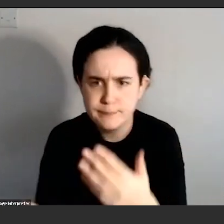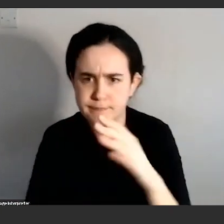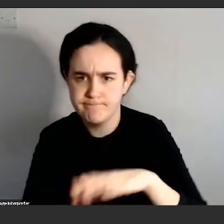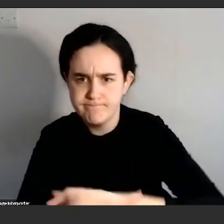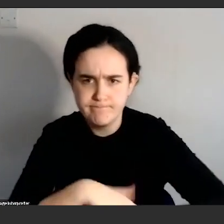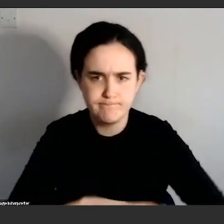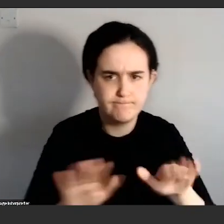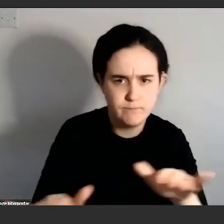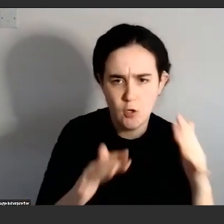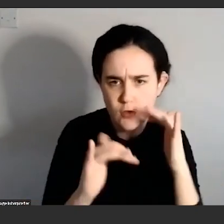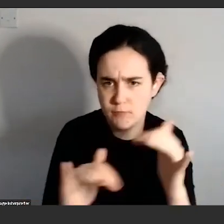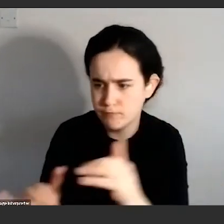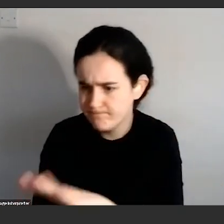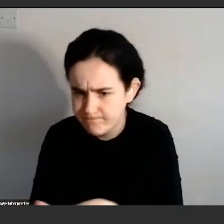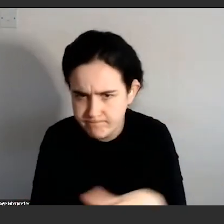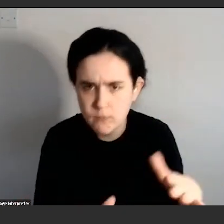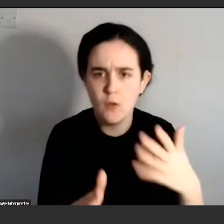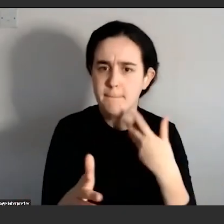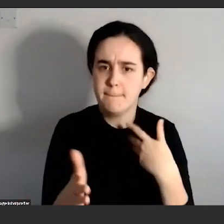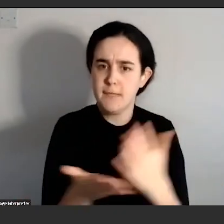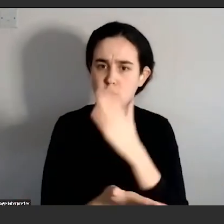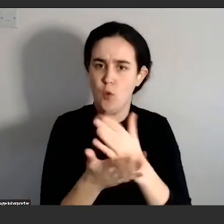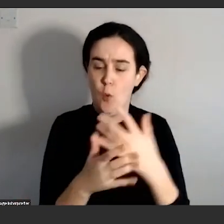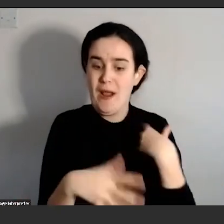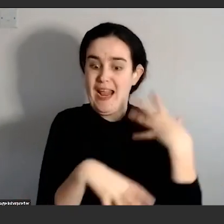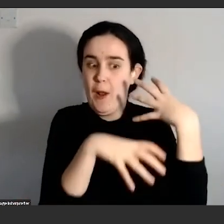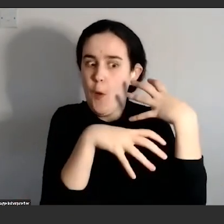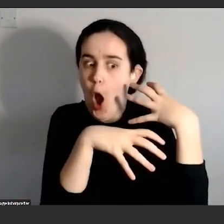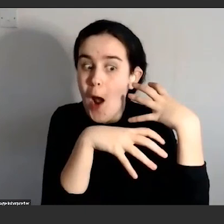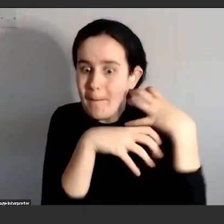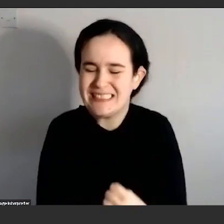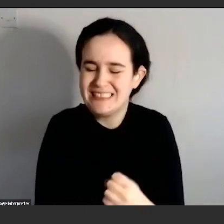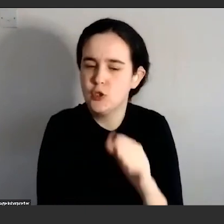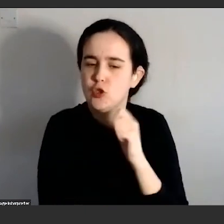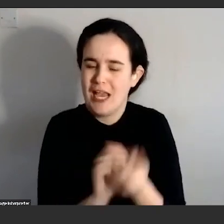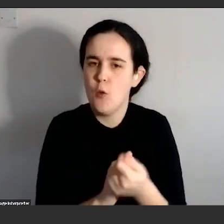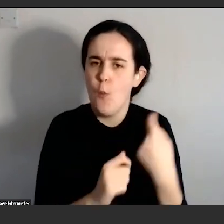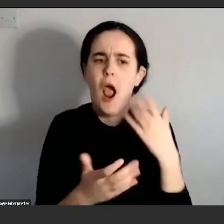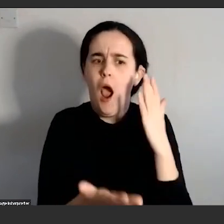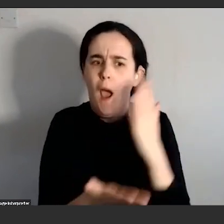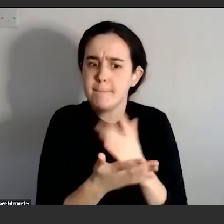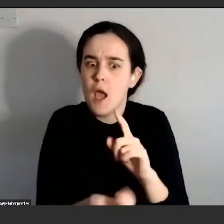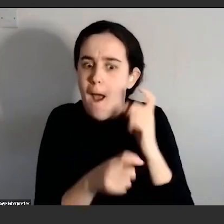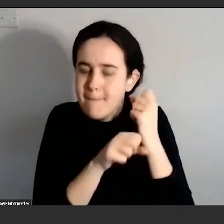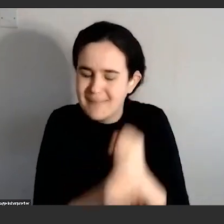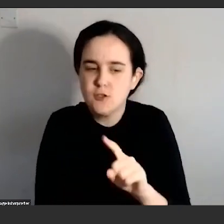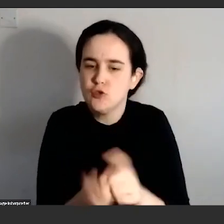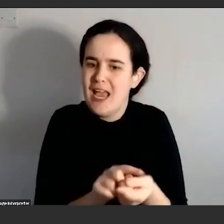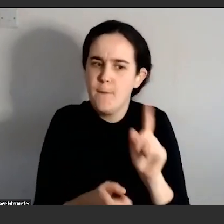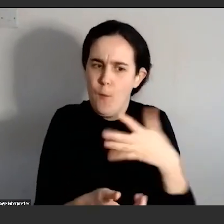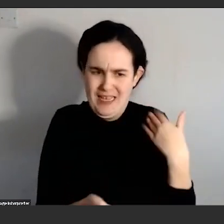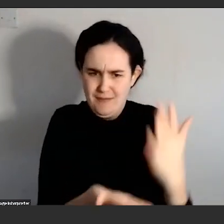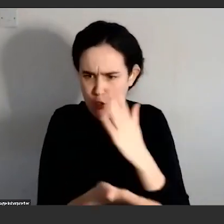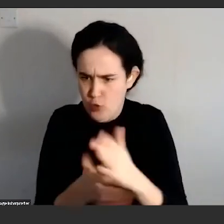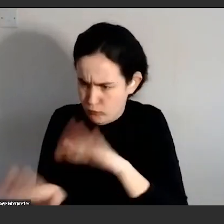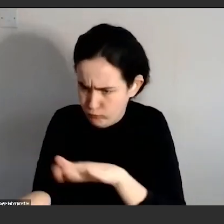the talking, we actually want to do the action. So when you say, how are you doing on your commitment, how much pressure do